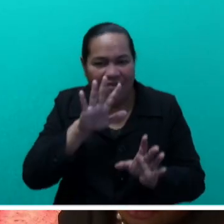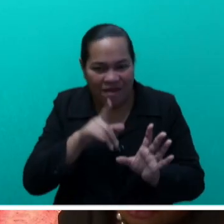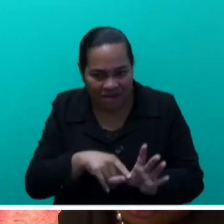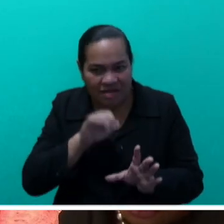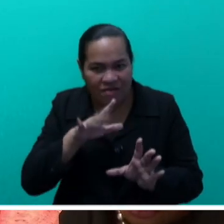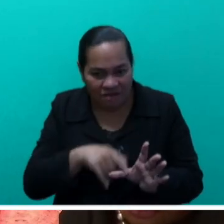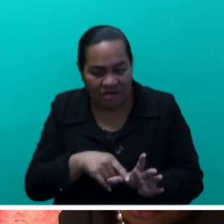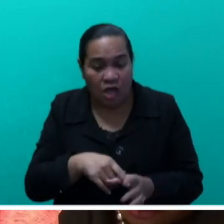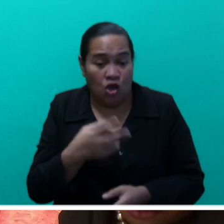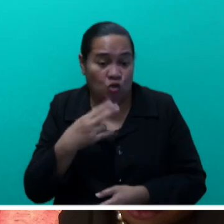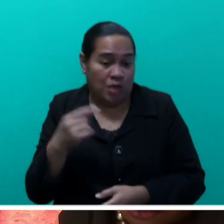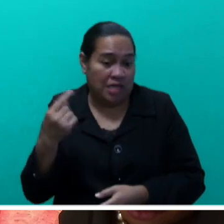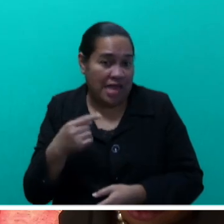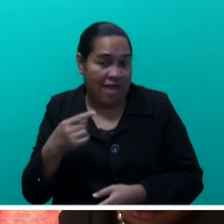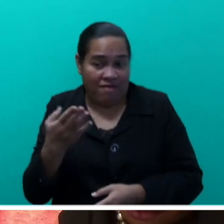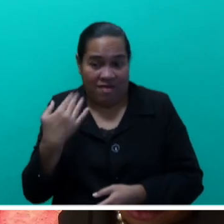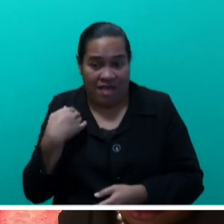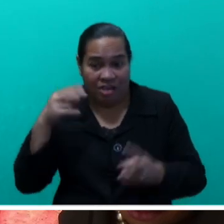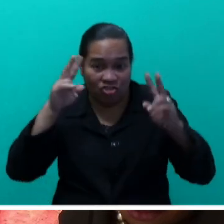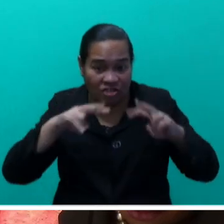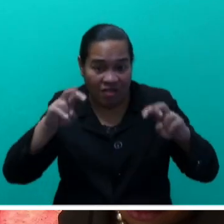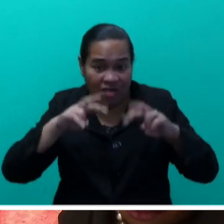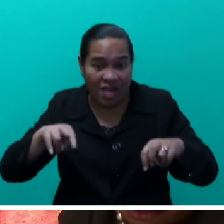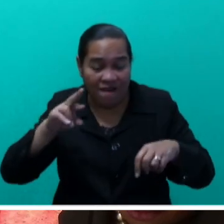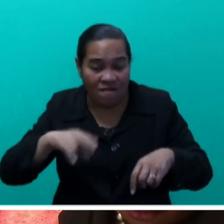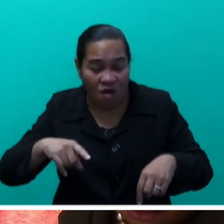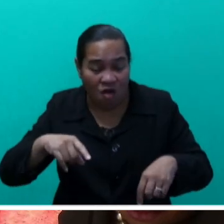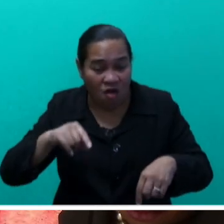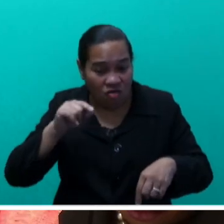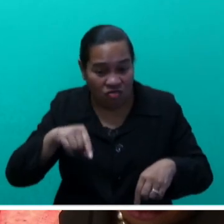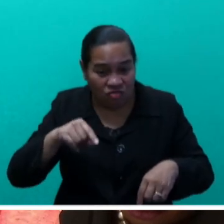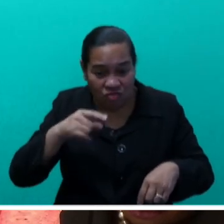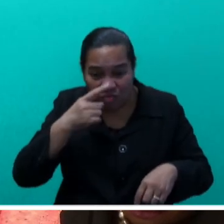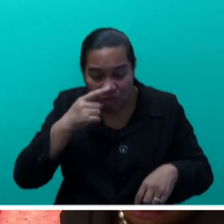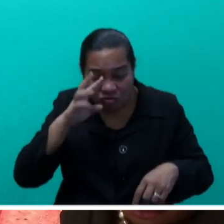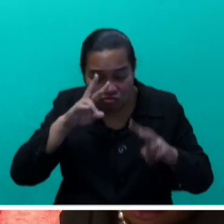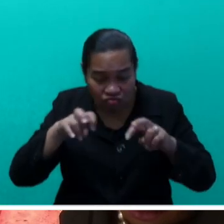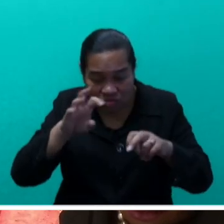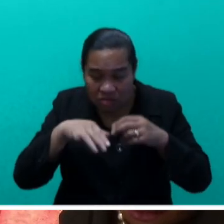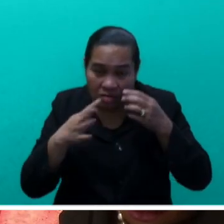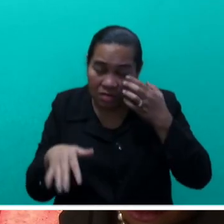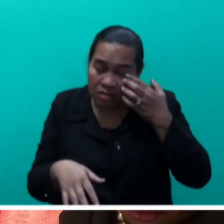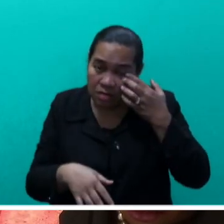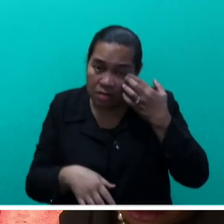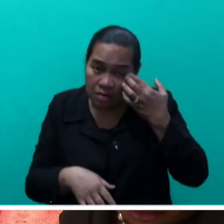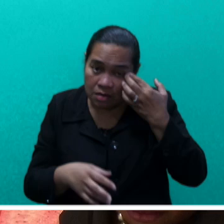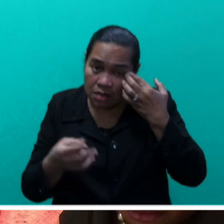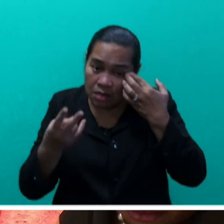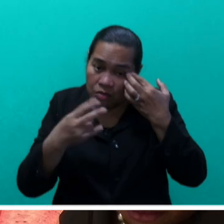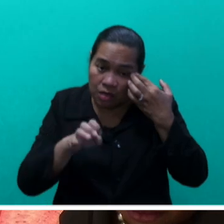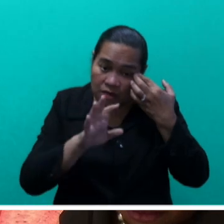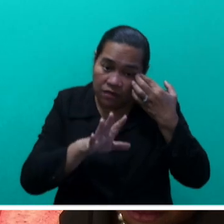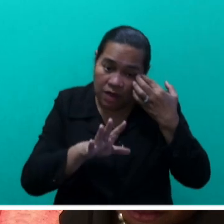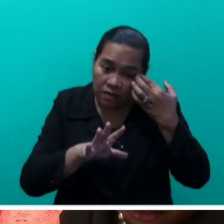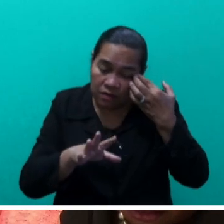STEP survey was a nationally representative population-based survey of 25 to 64-year-old